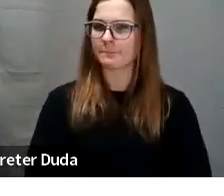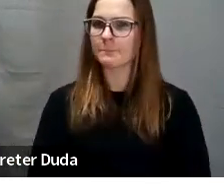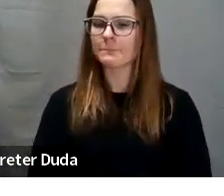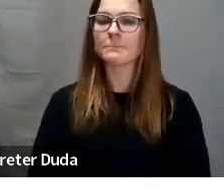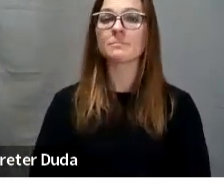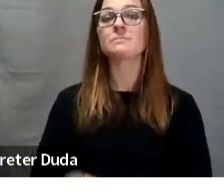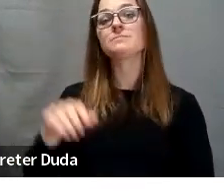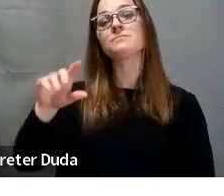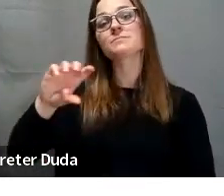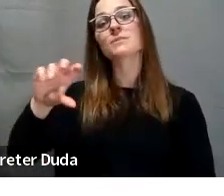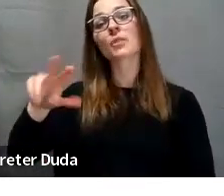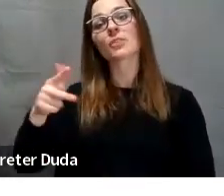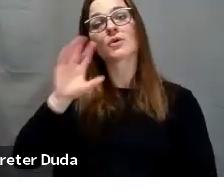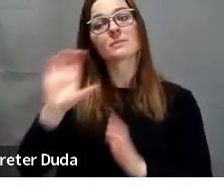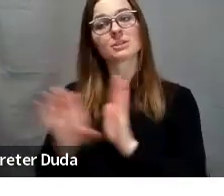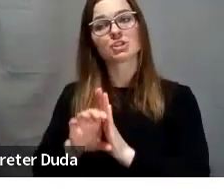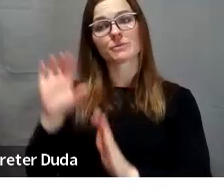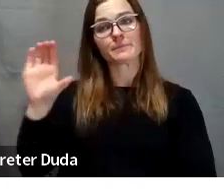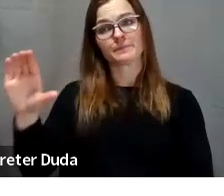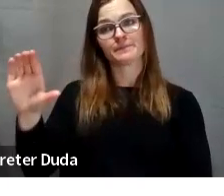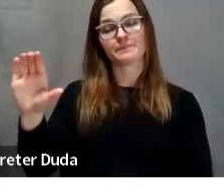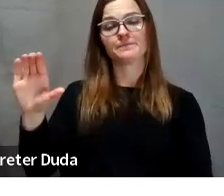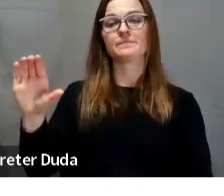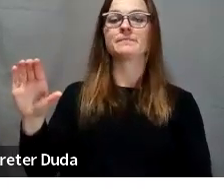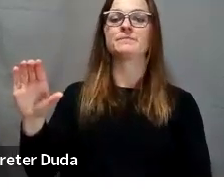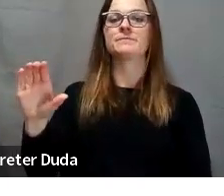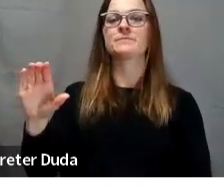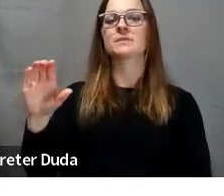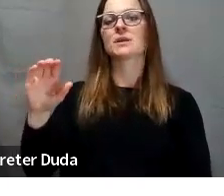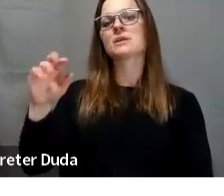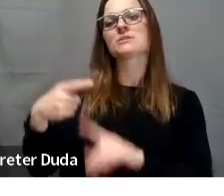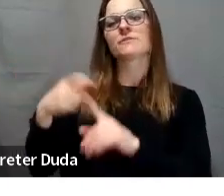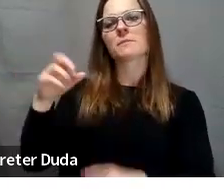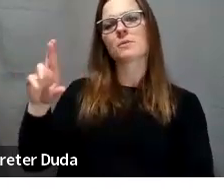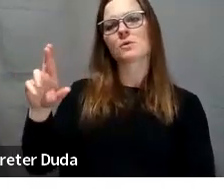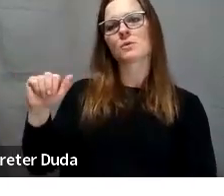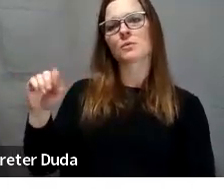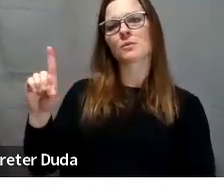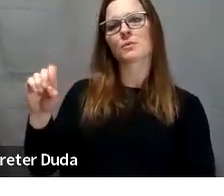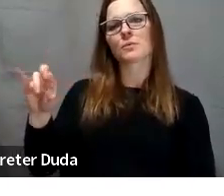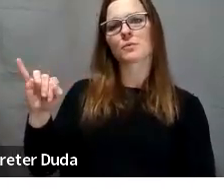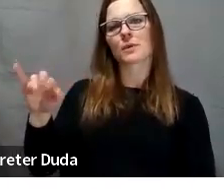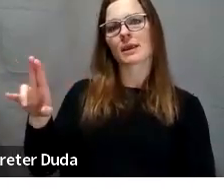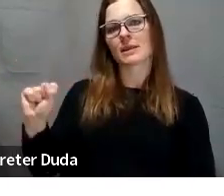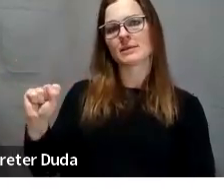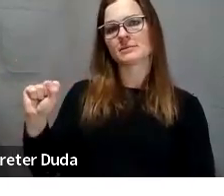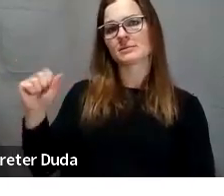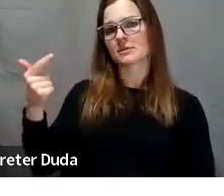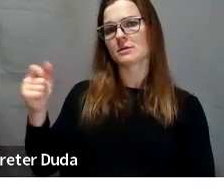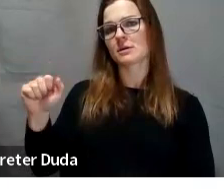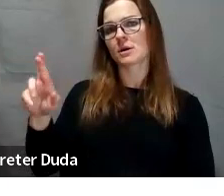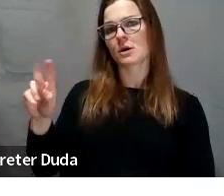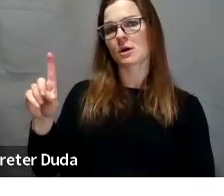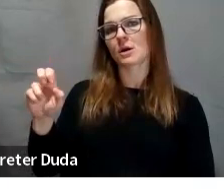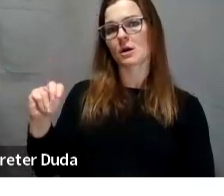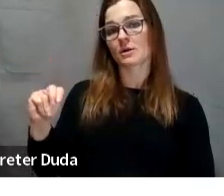on the right, we have a set of tools from a company called Radius Garden, and these are ergonomically